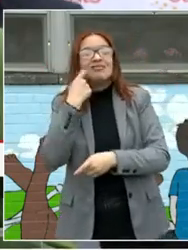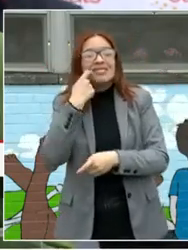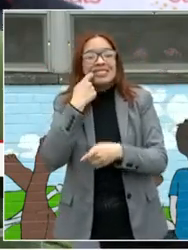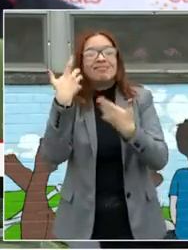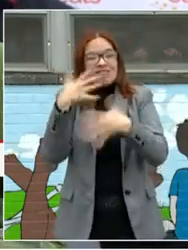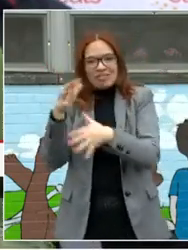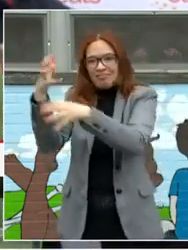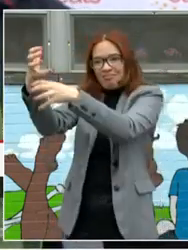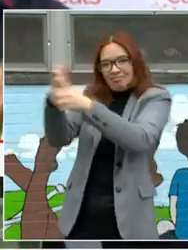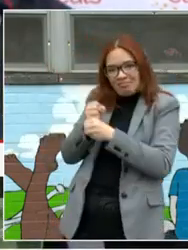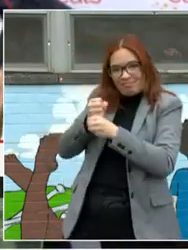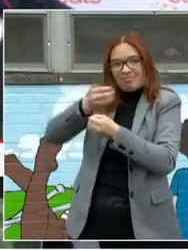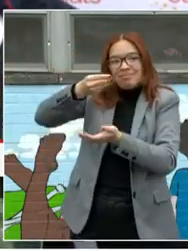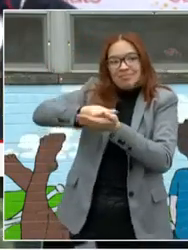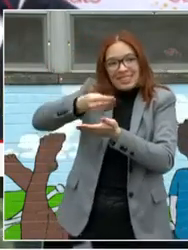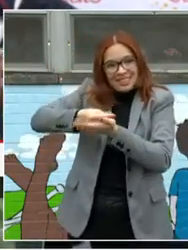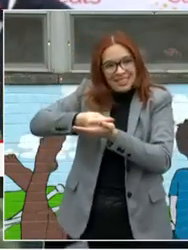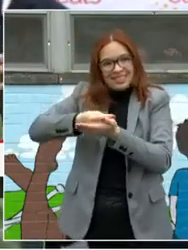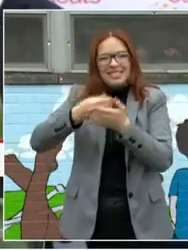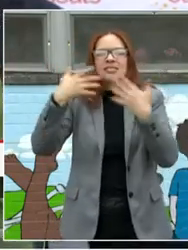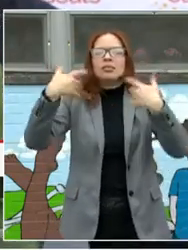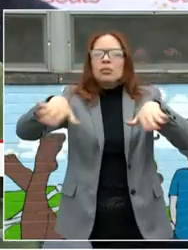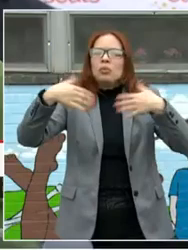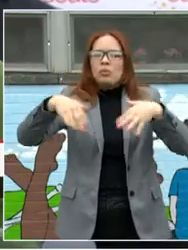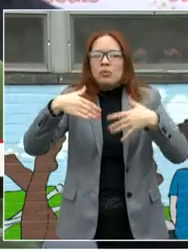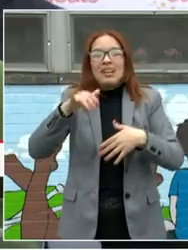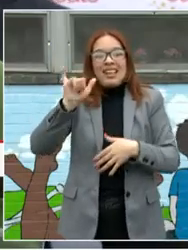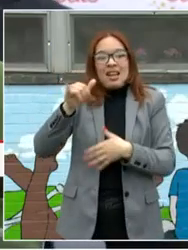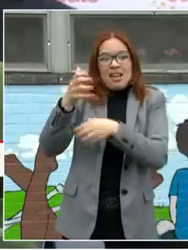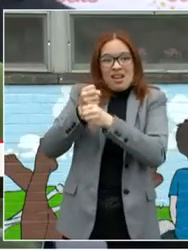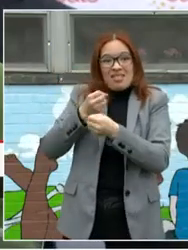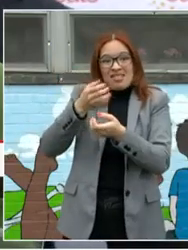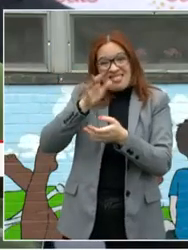and they will be receiving over